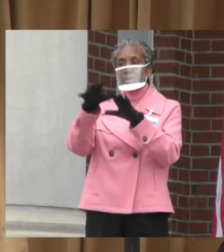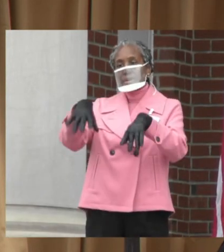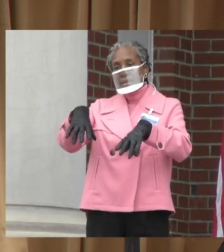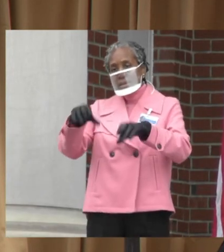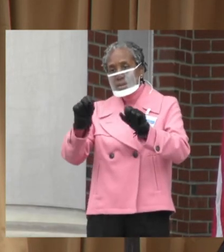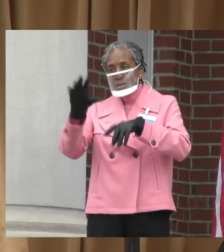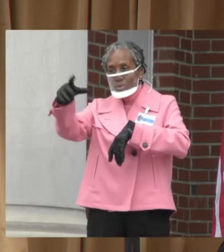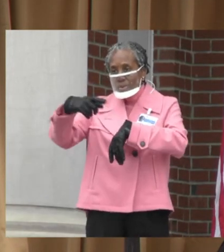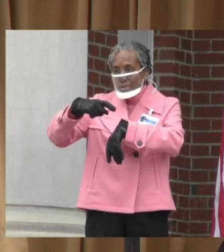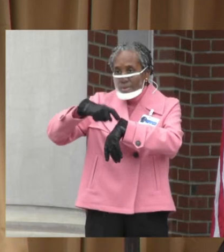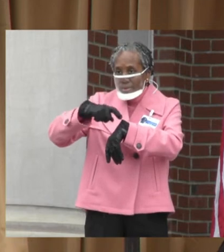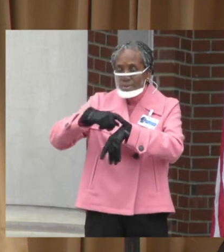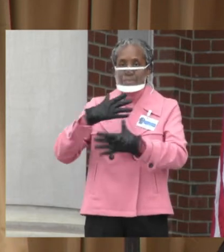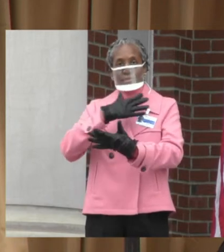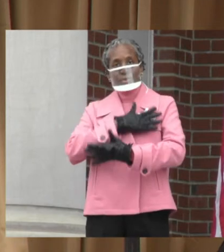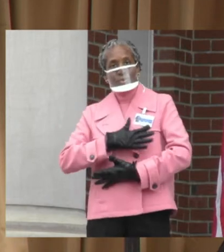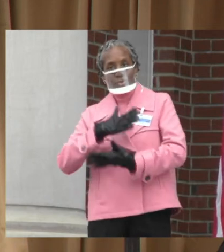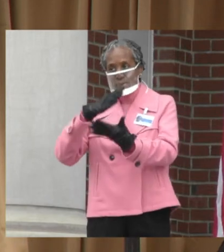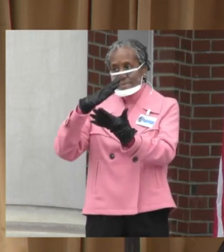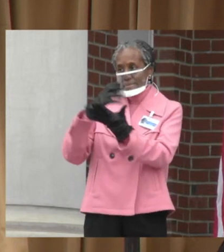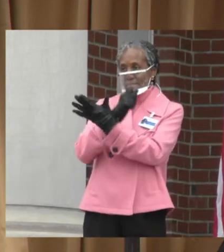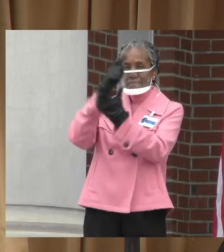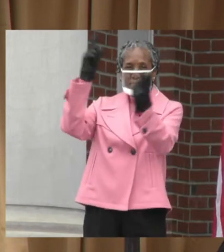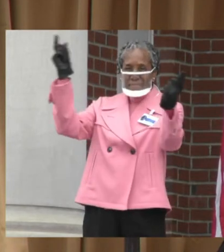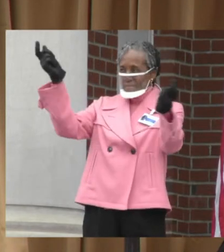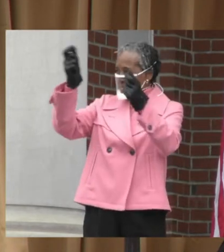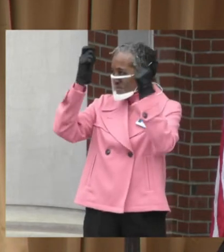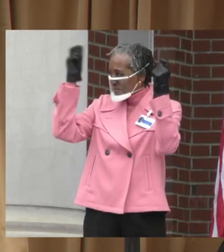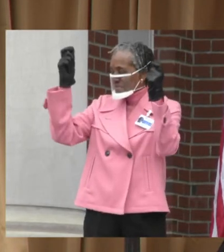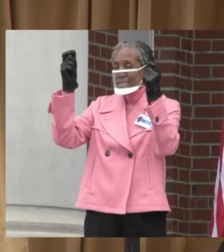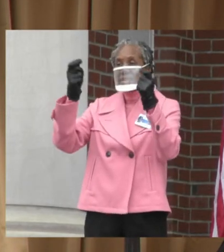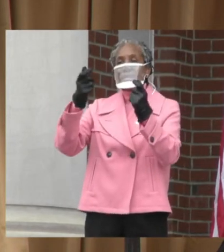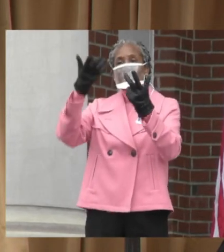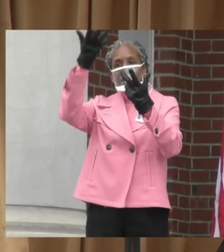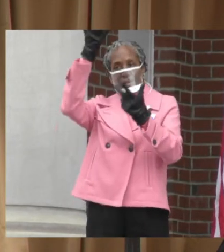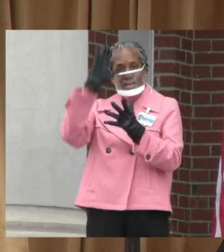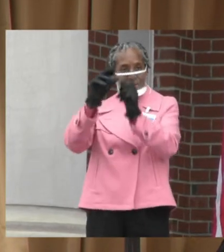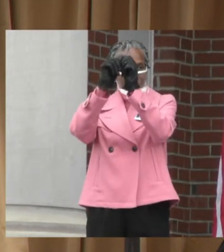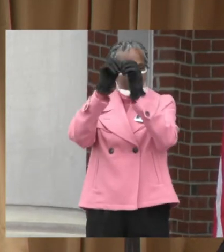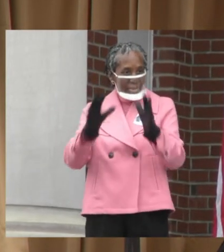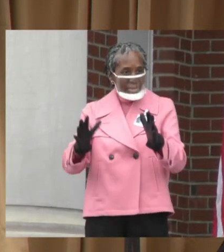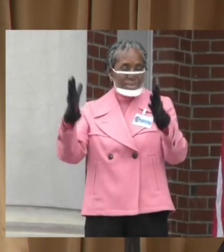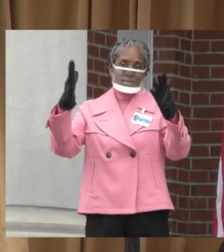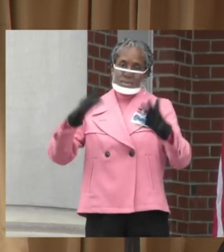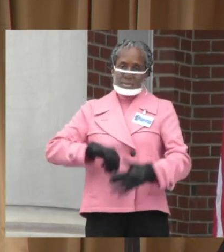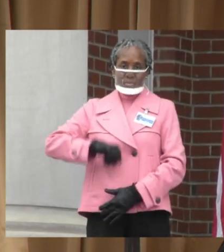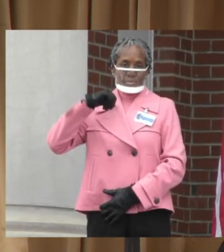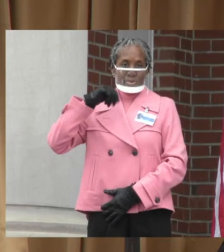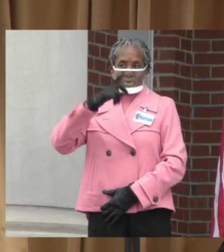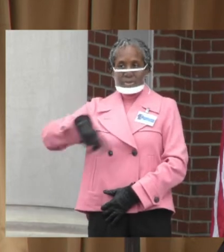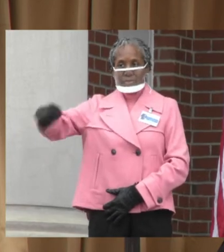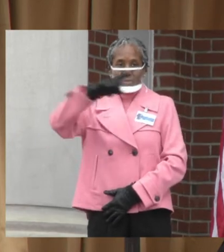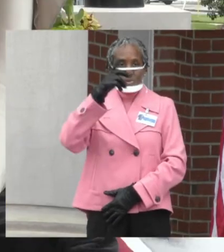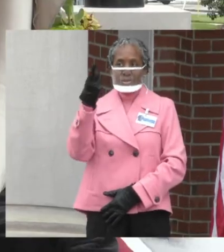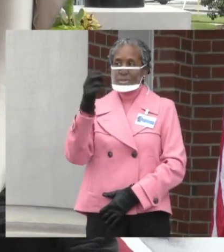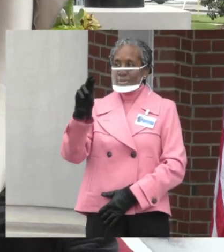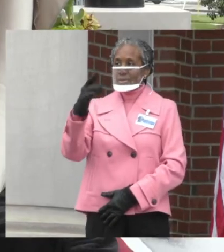time, enjoy the moment, celebrate, Godspeed. I am very proud of you. Dr. Hill.